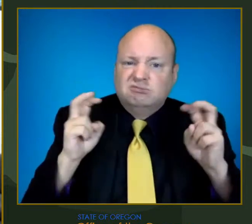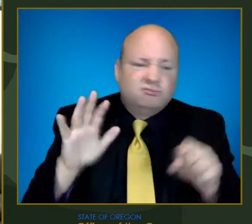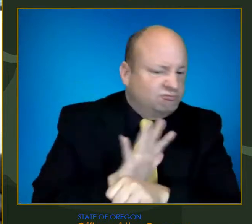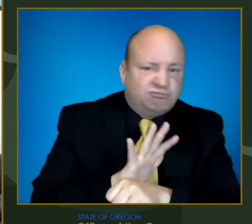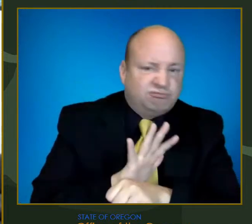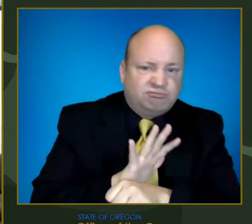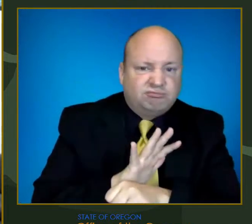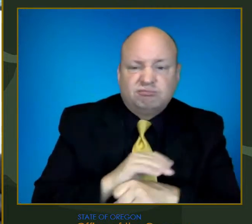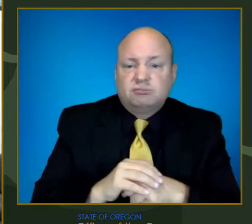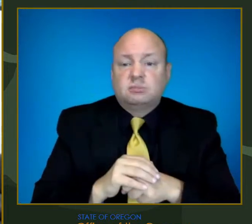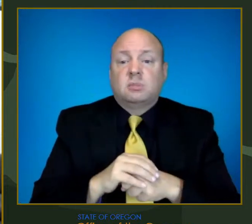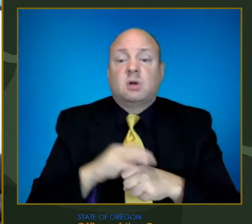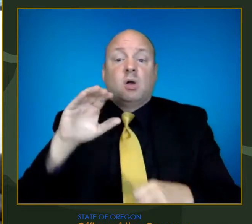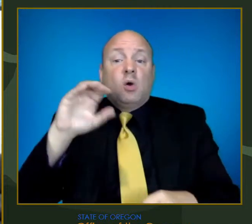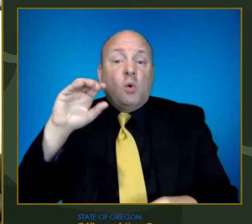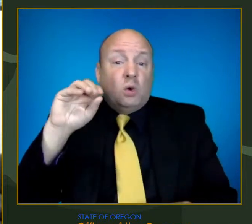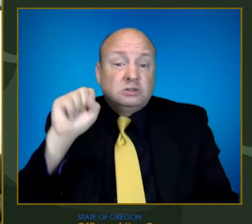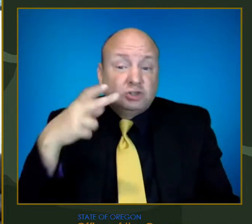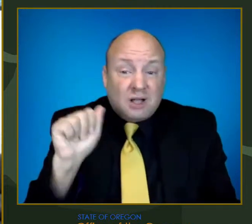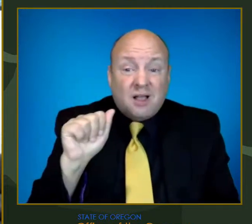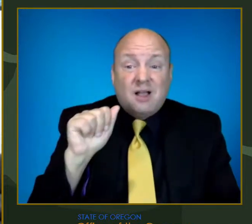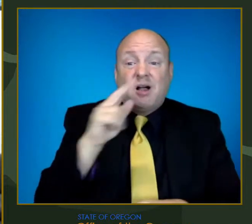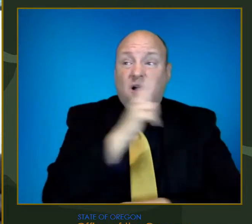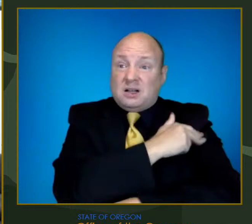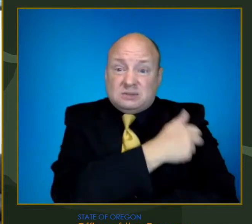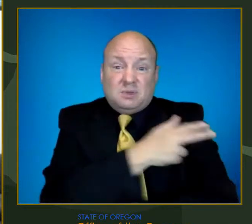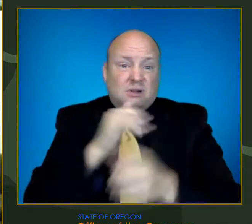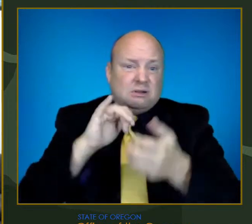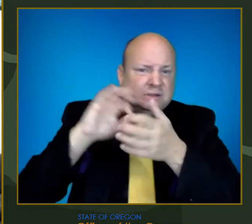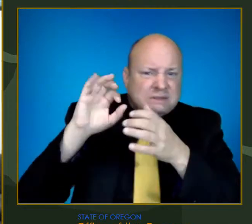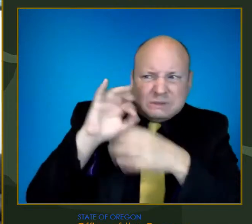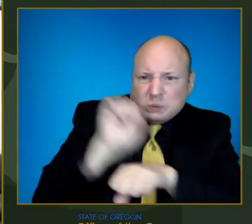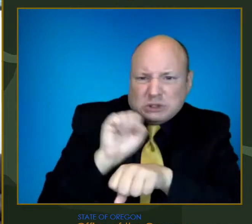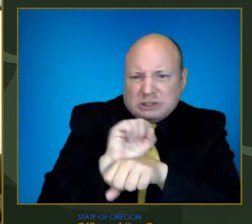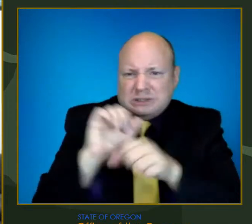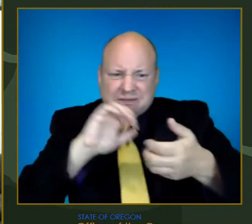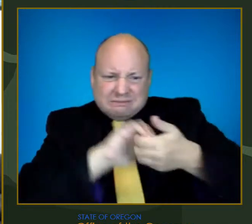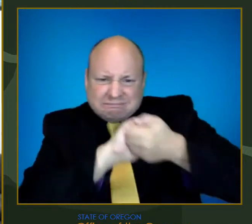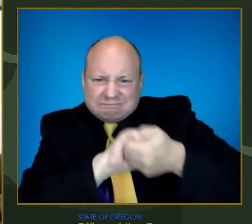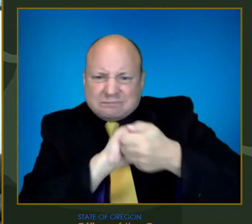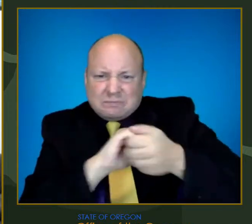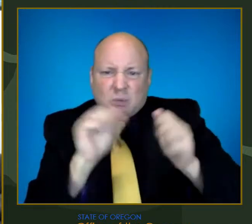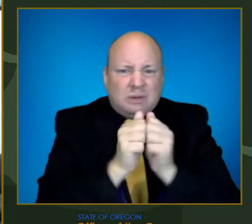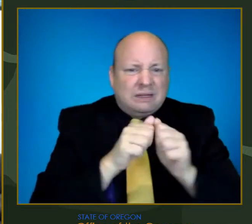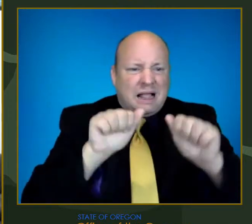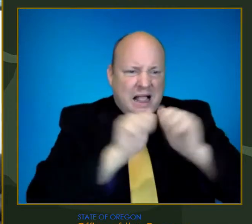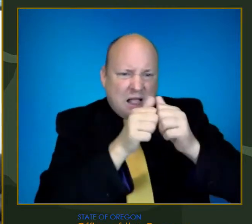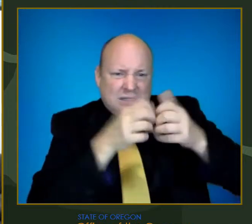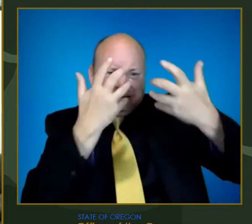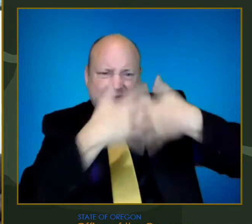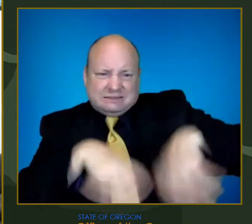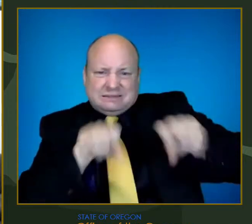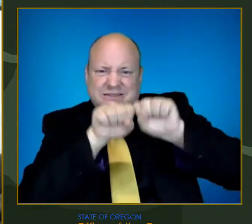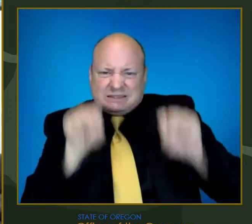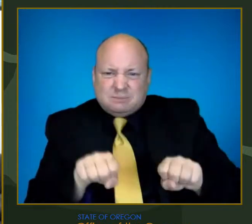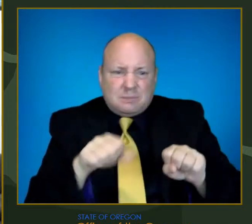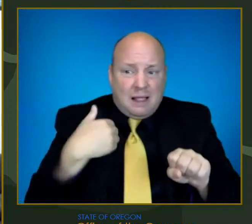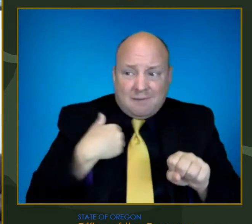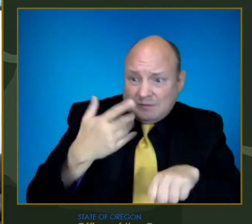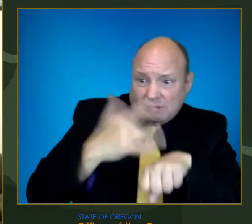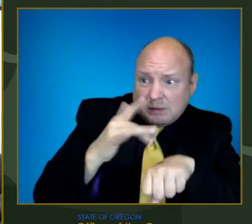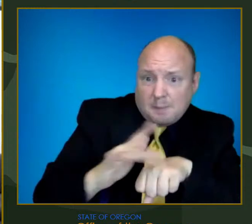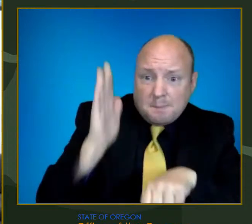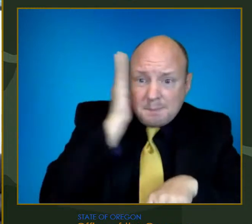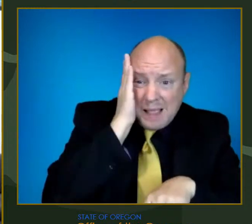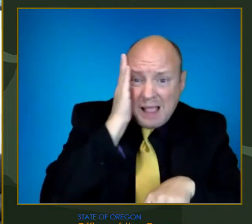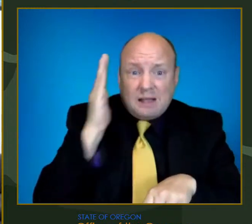most important parts of a functioning hospital system: patient beds and the people who staff them. Let's start with the beds. We're working